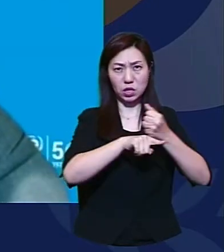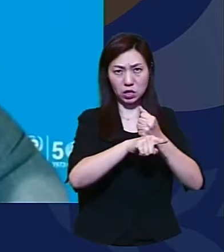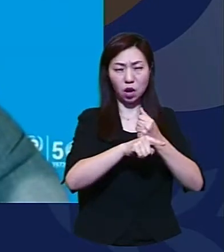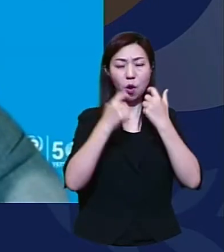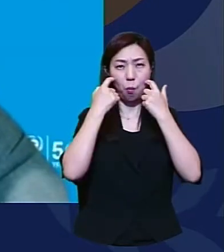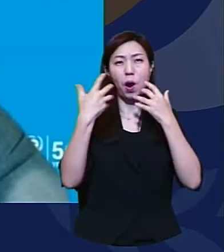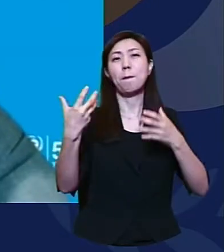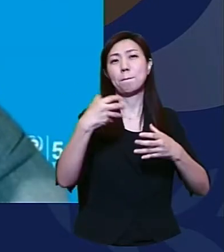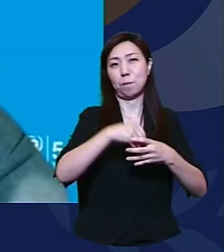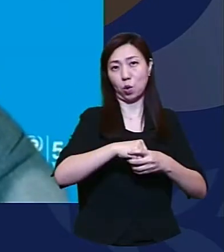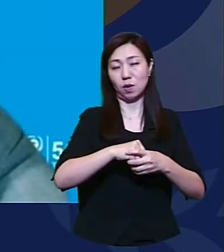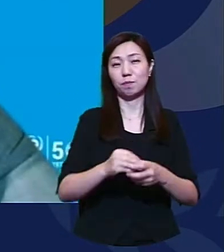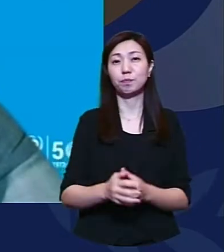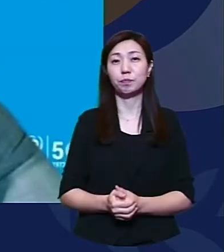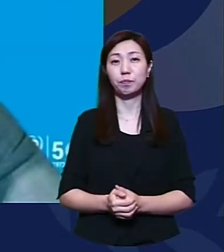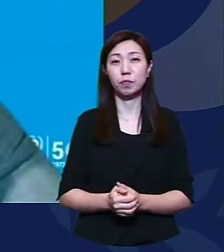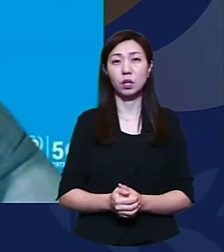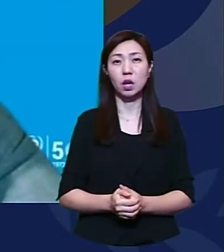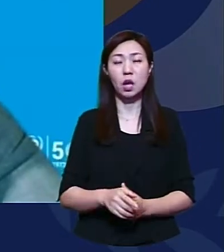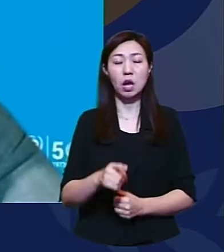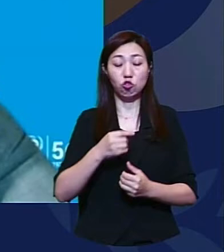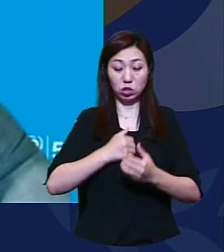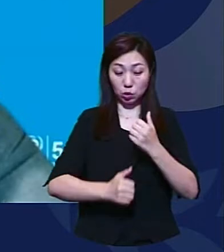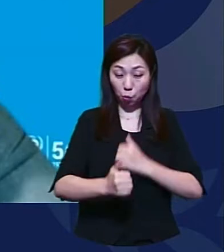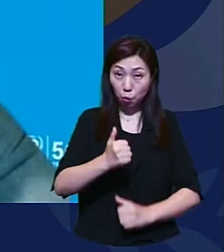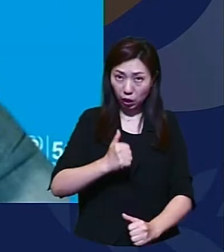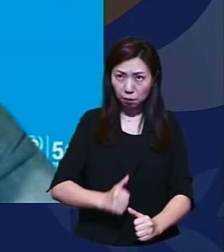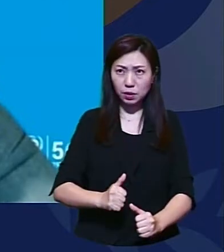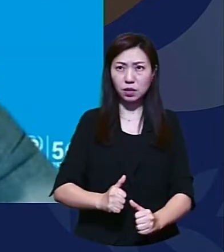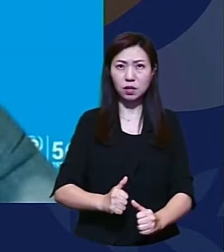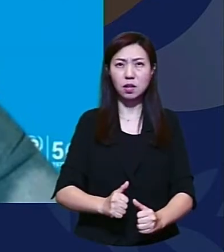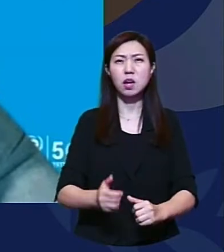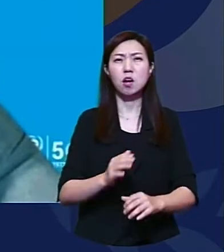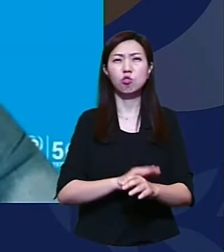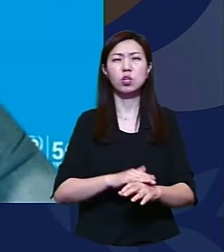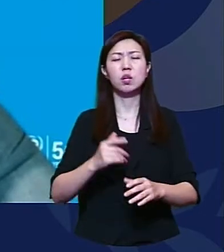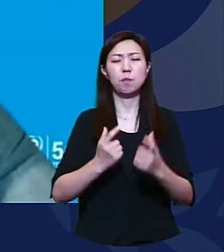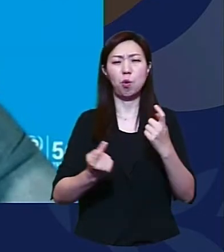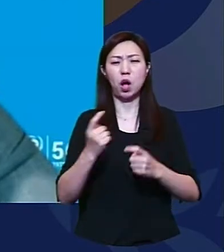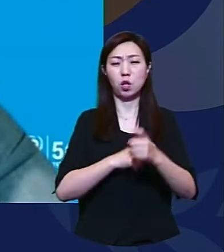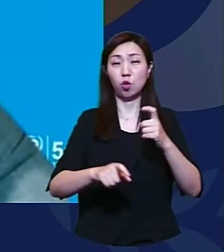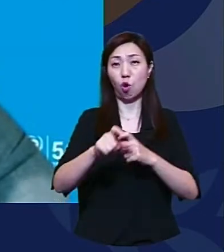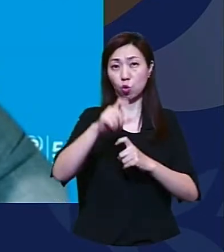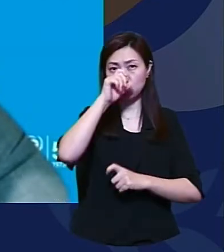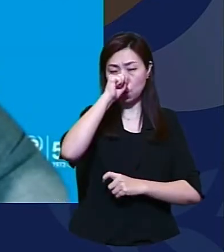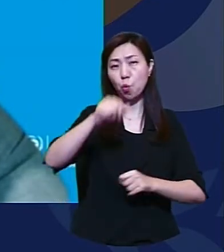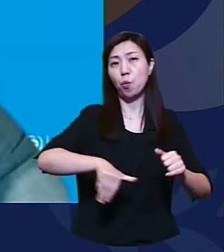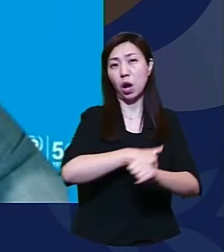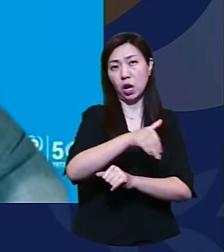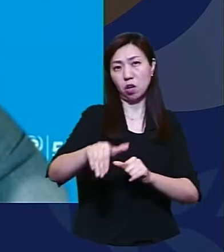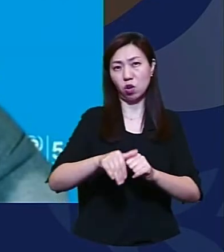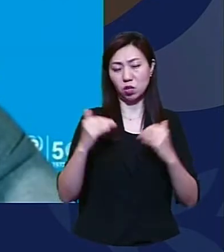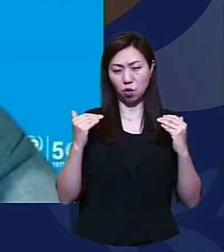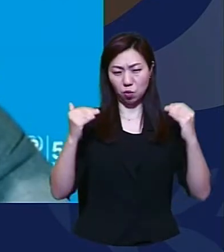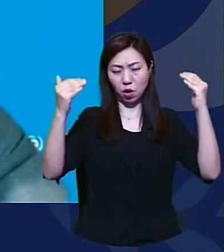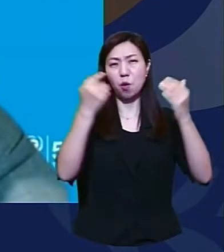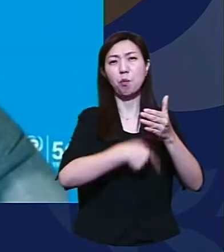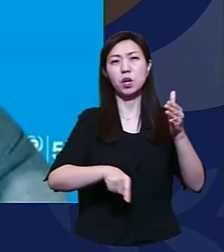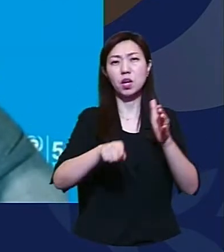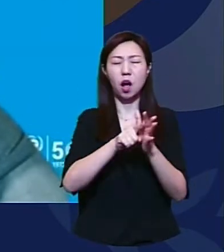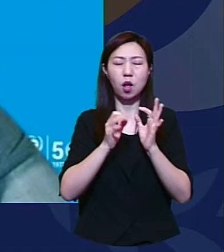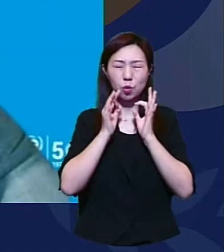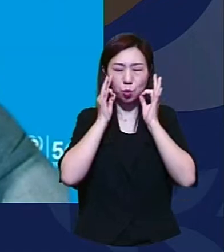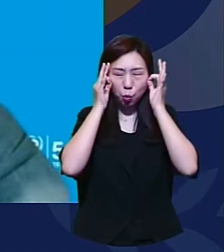grow up in a world that is at the very least no worse off than the one we